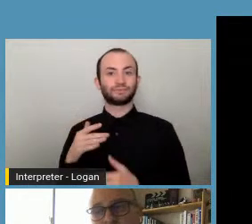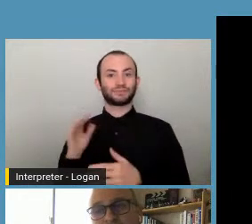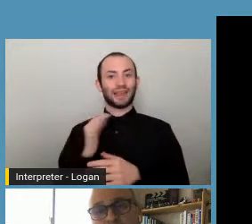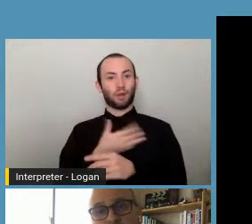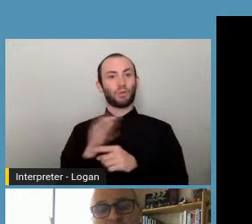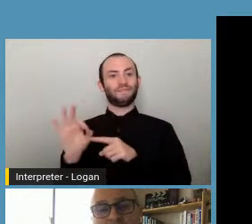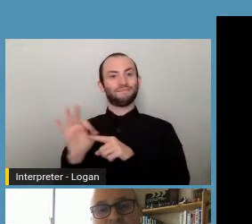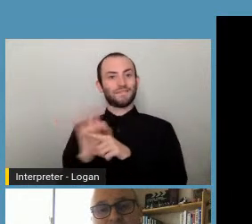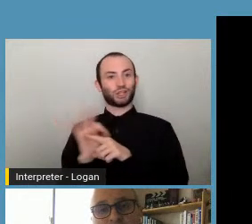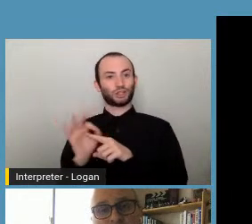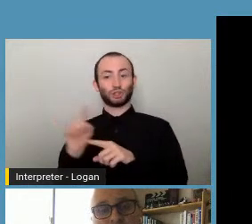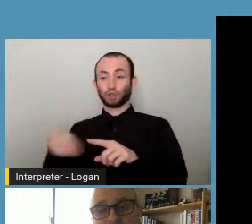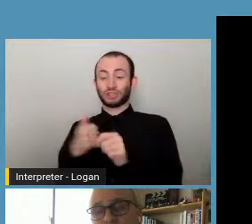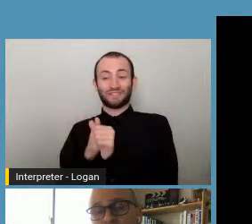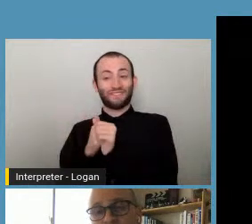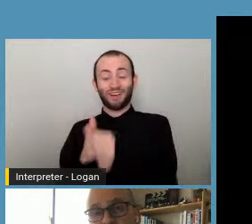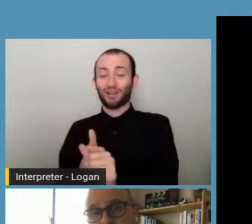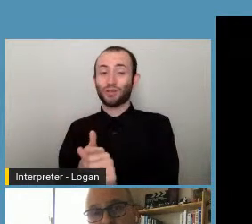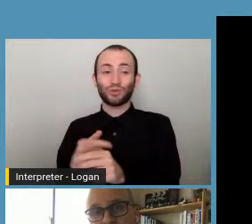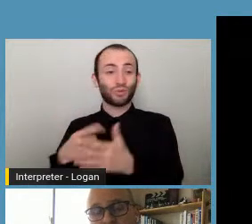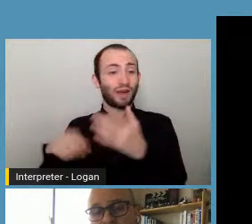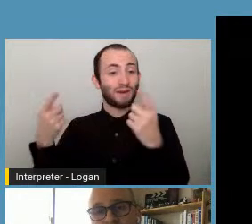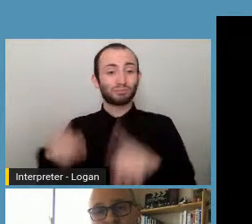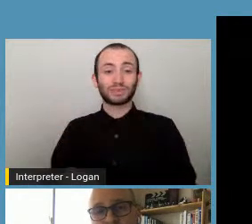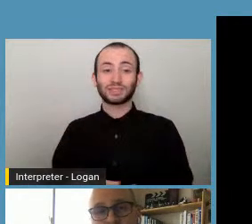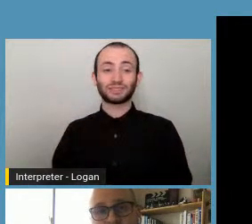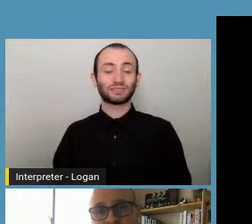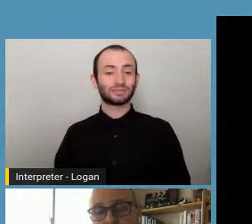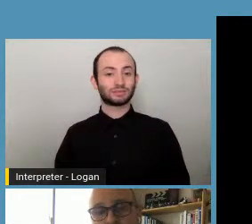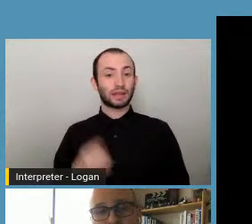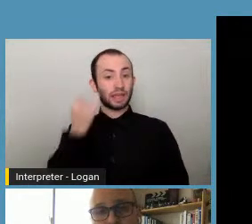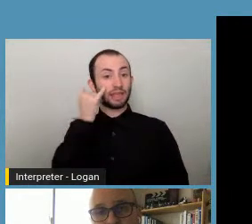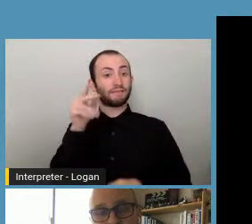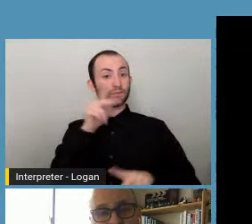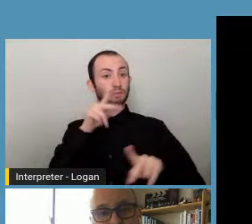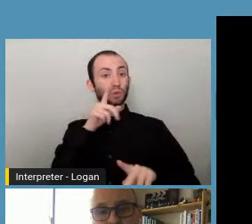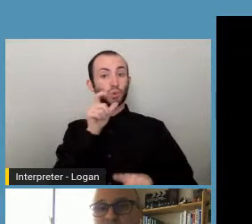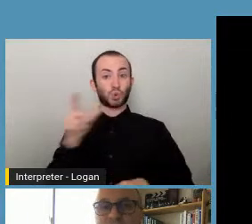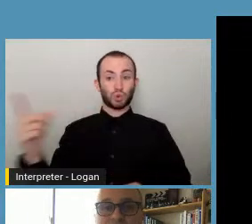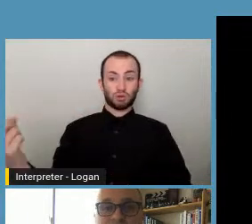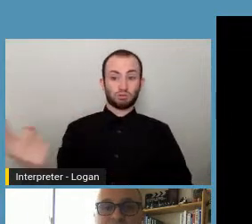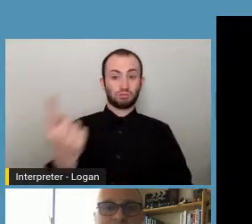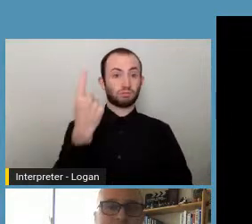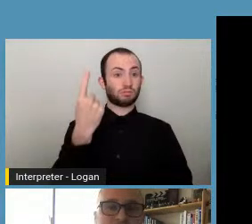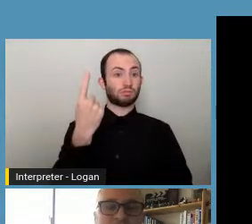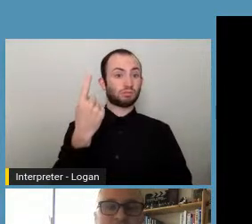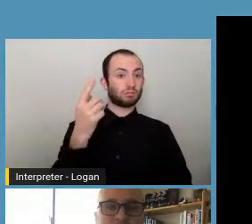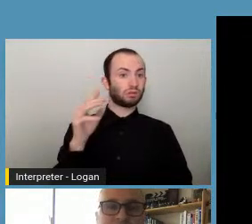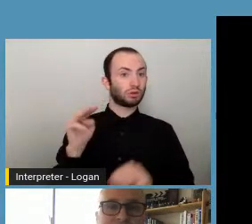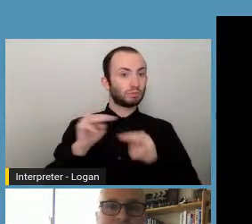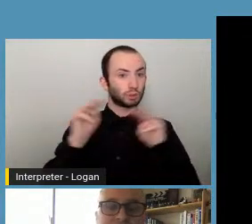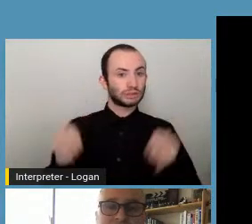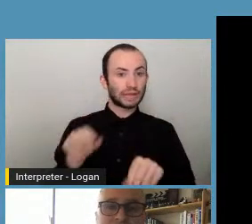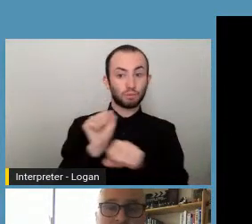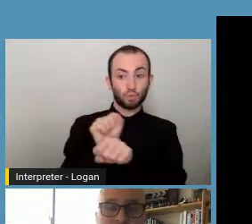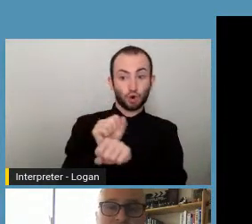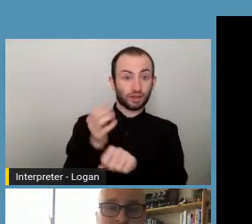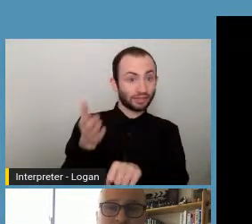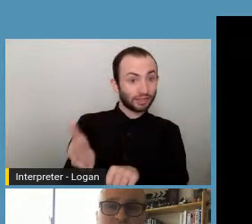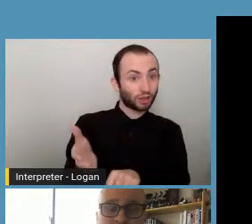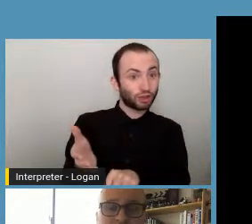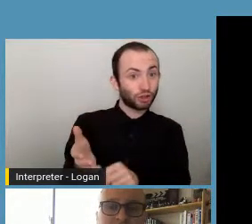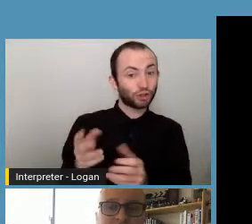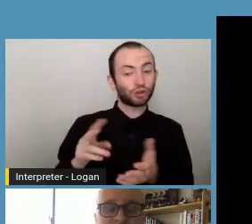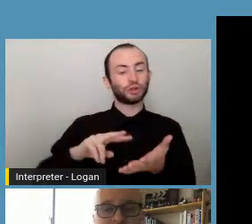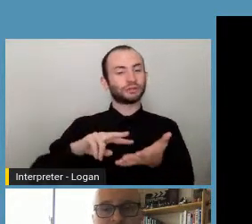about it and work that into our workflow. If there's people at the museum who are responsible for social media, make sure they understand that if they want to